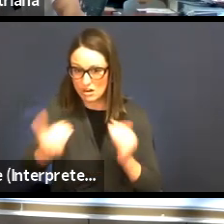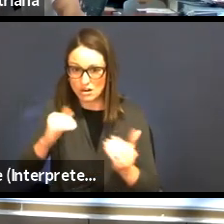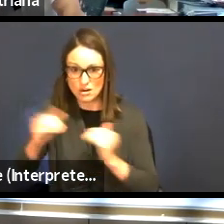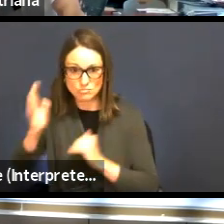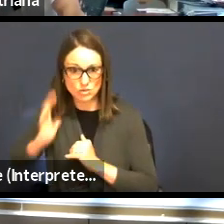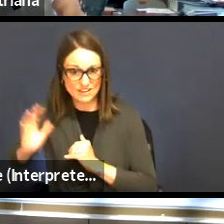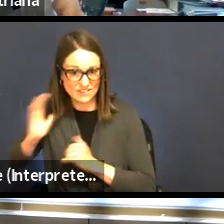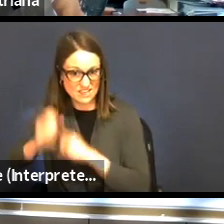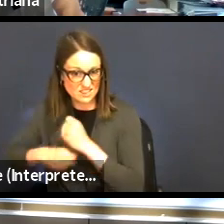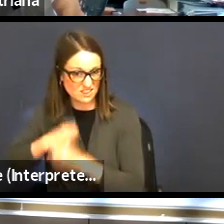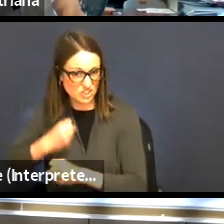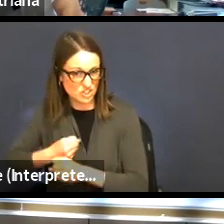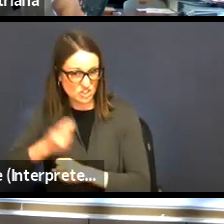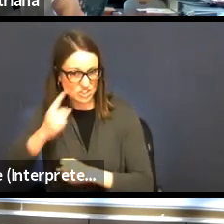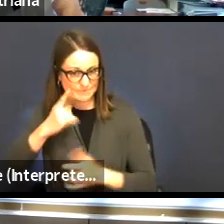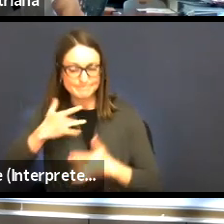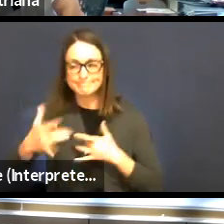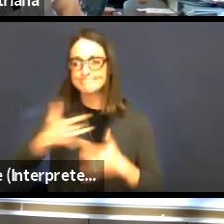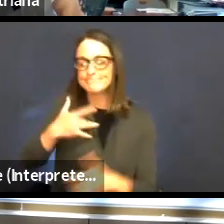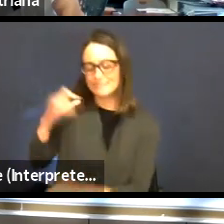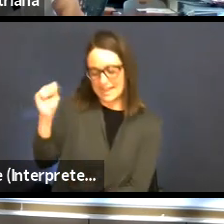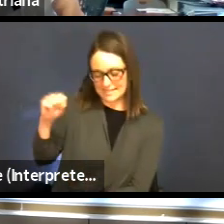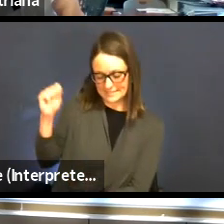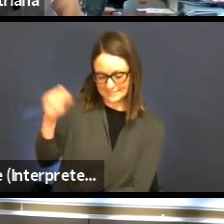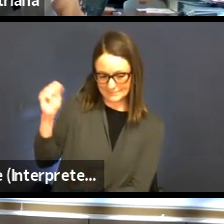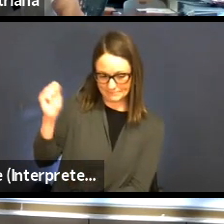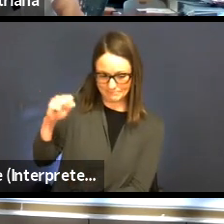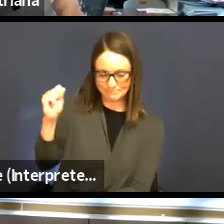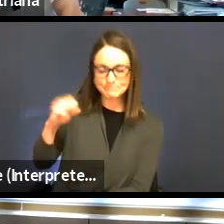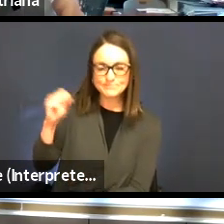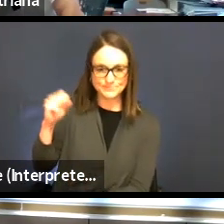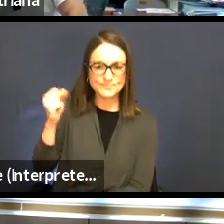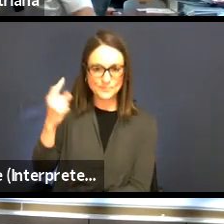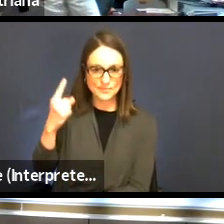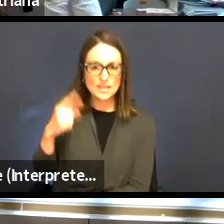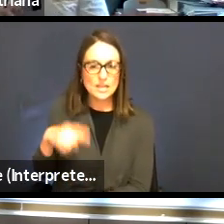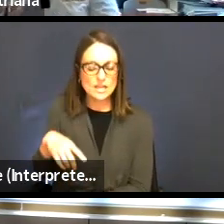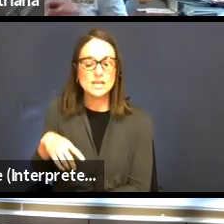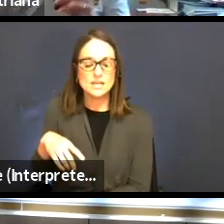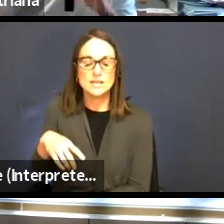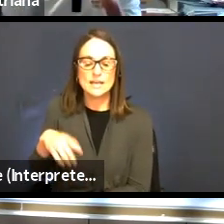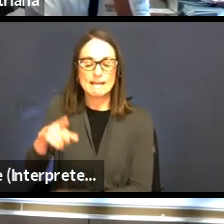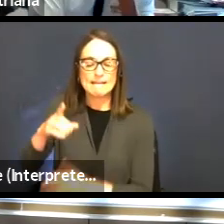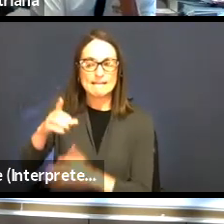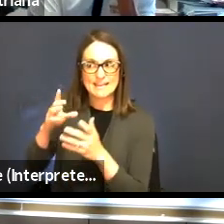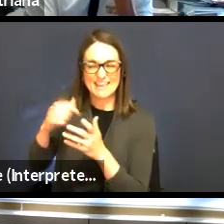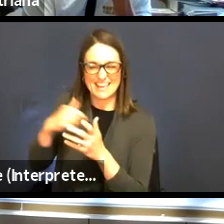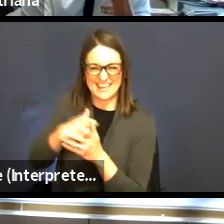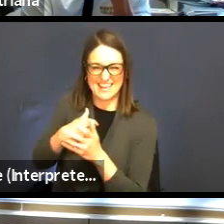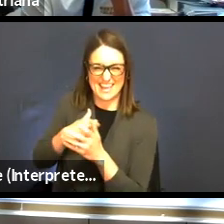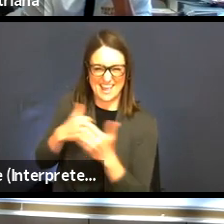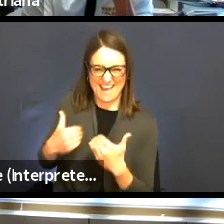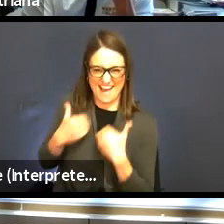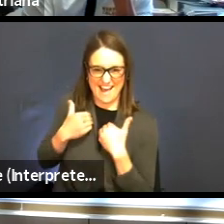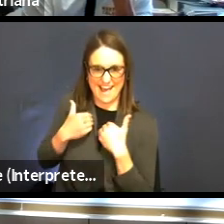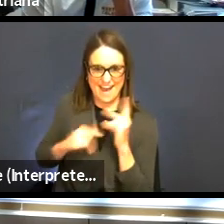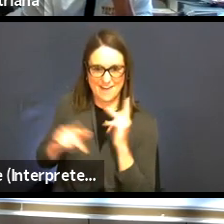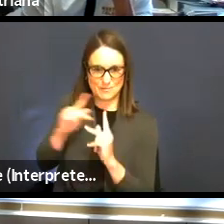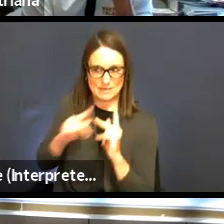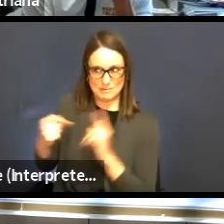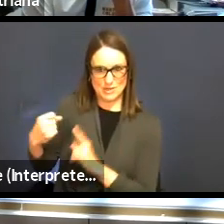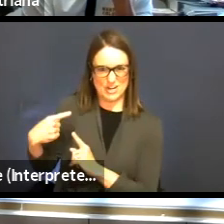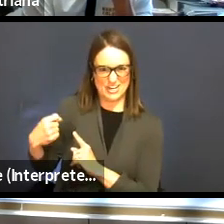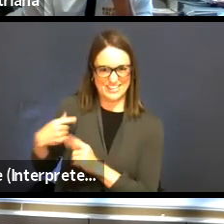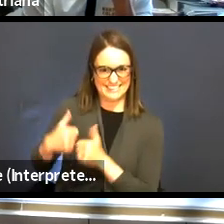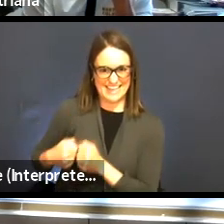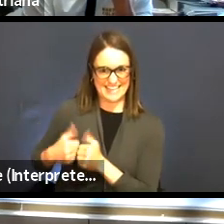Thank you. Yes, and I'll tell you what I'm going to do is I'm going to, I've got people that are sending me texts here, so I'm going